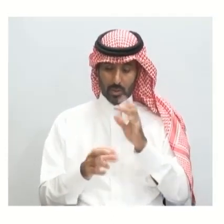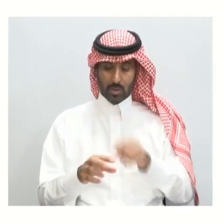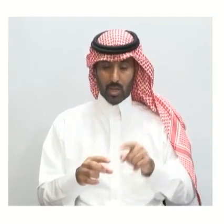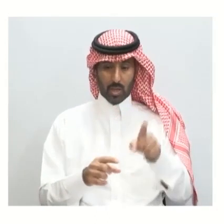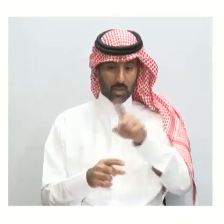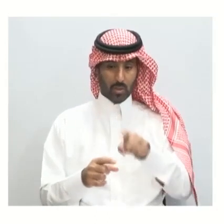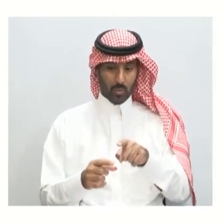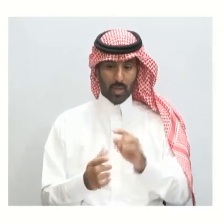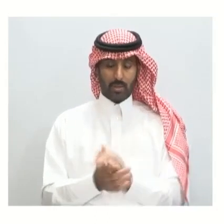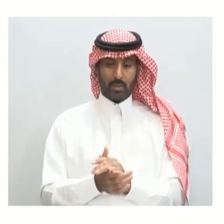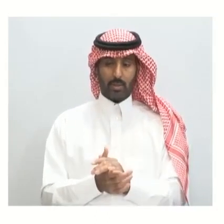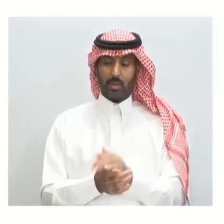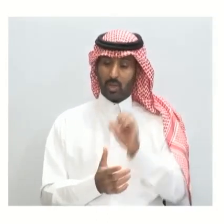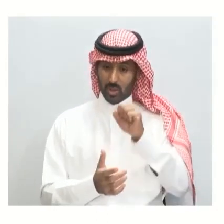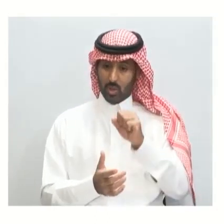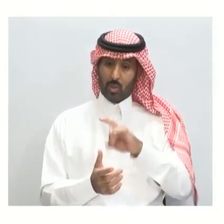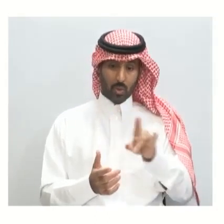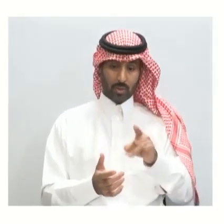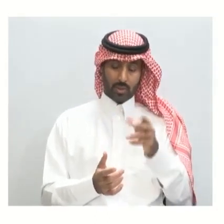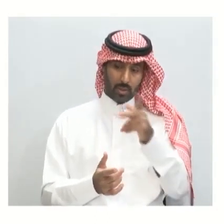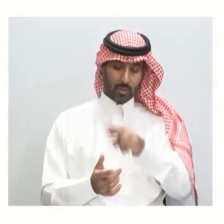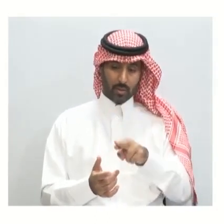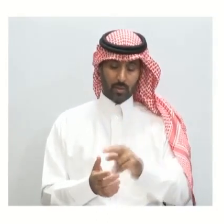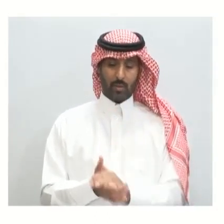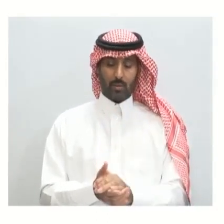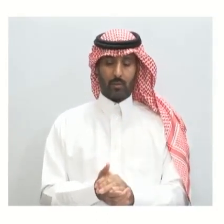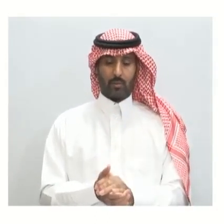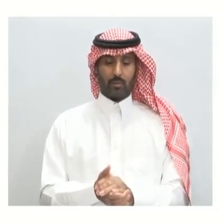here, and of course we just use are.